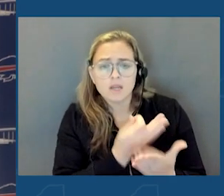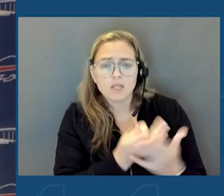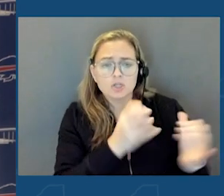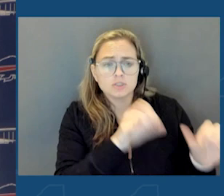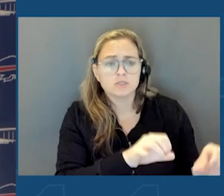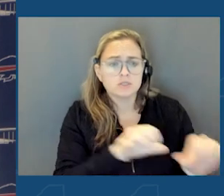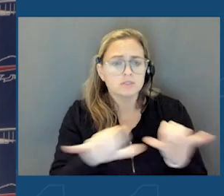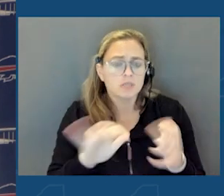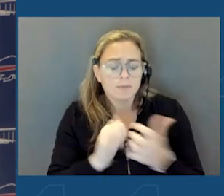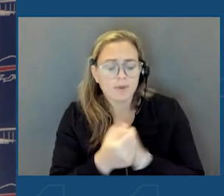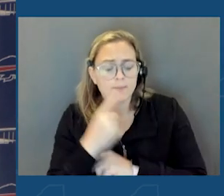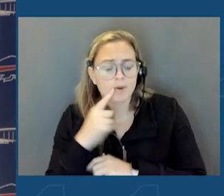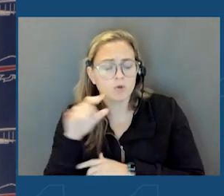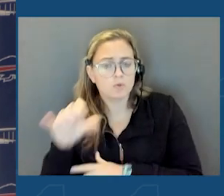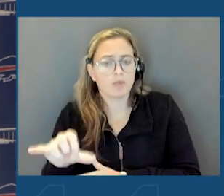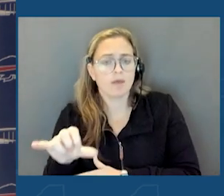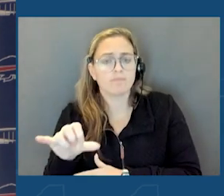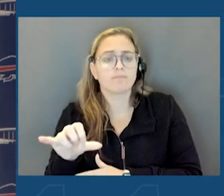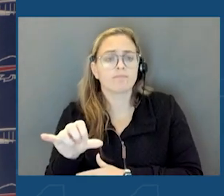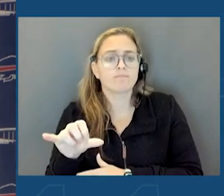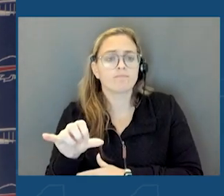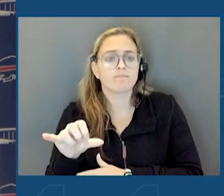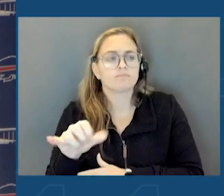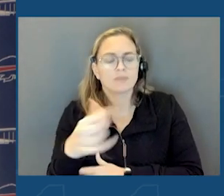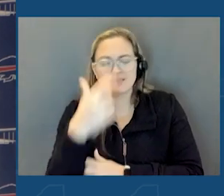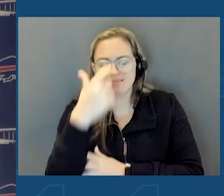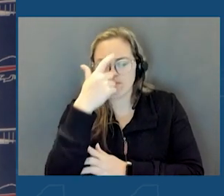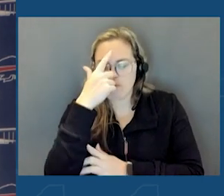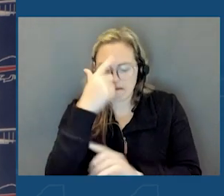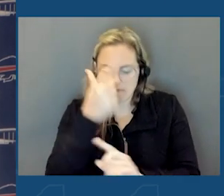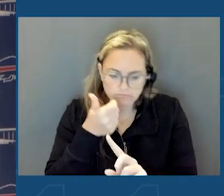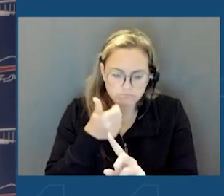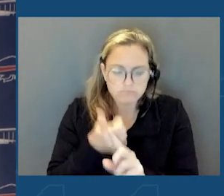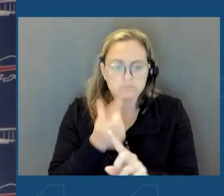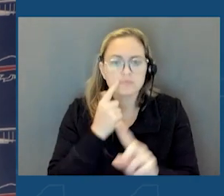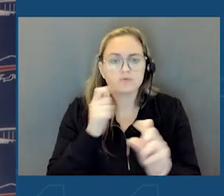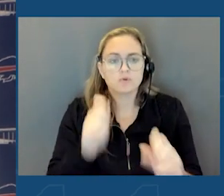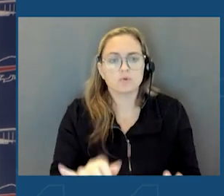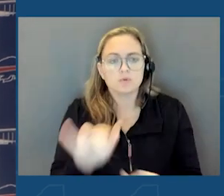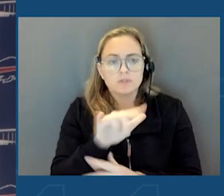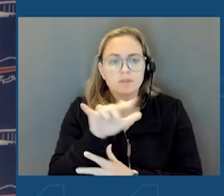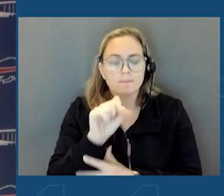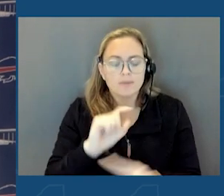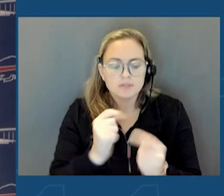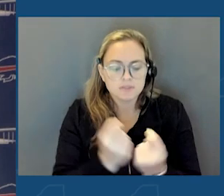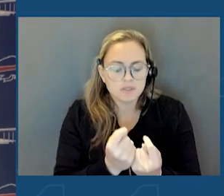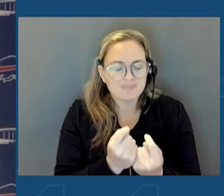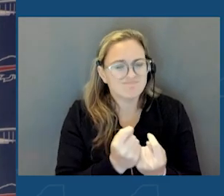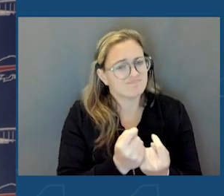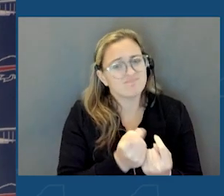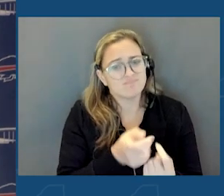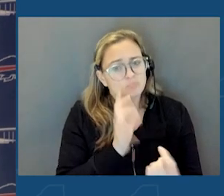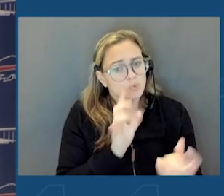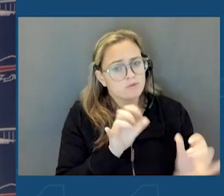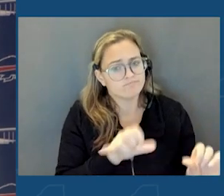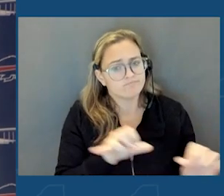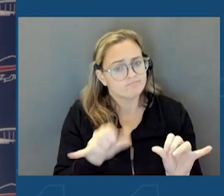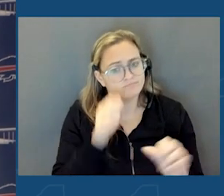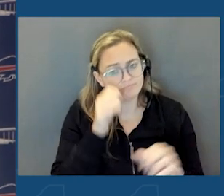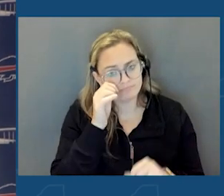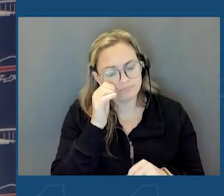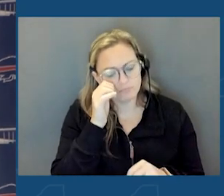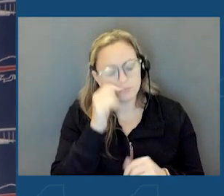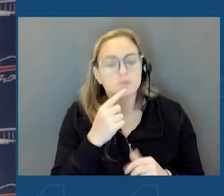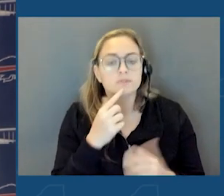of Bethlehem Steel, the psychological impact for losing the Buffalo Bills would have been similar. And I just want to thank